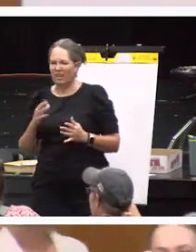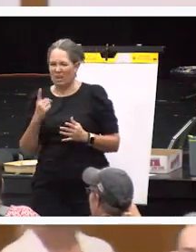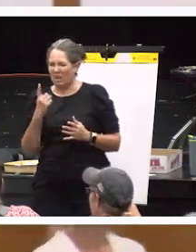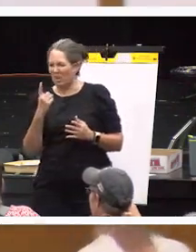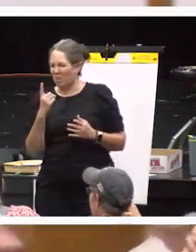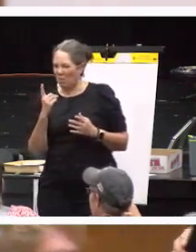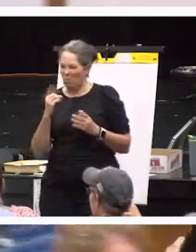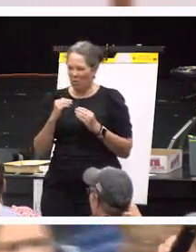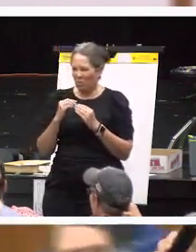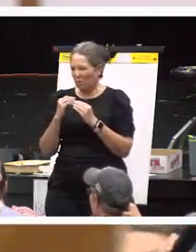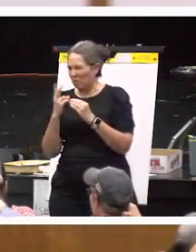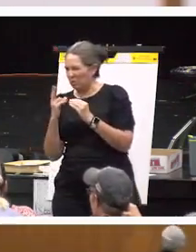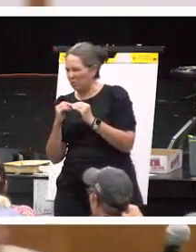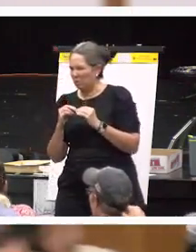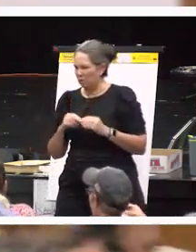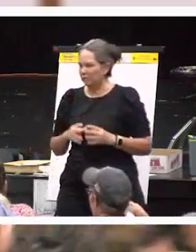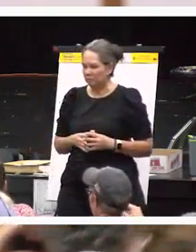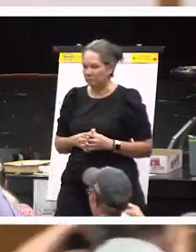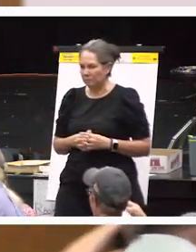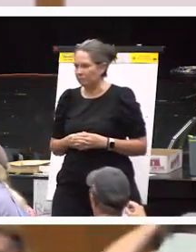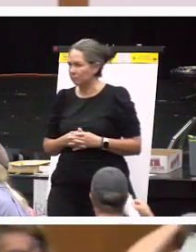one or two last comments.